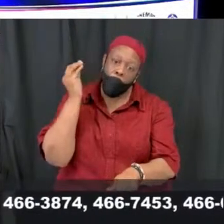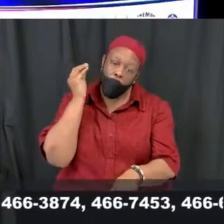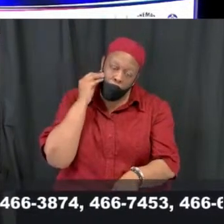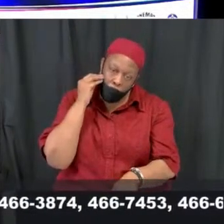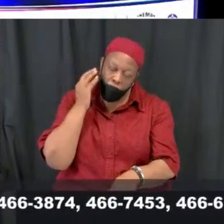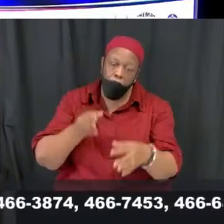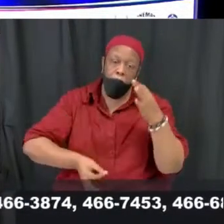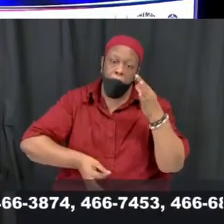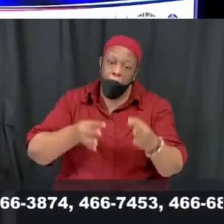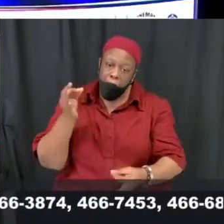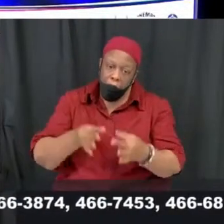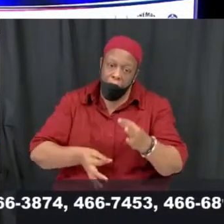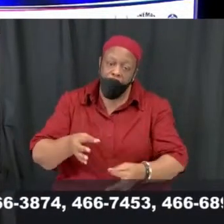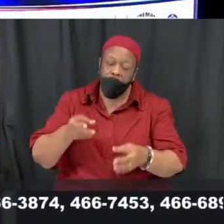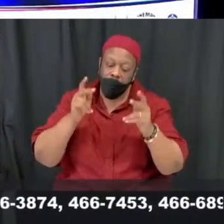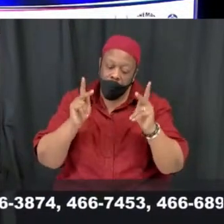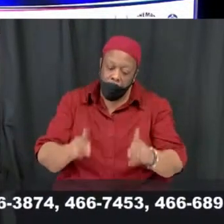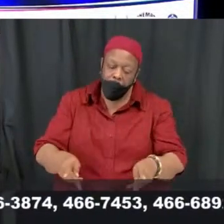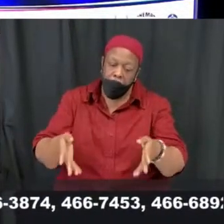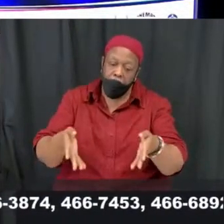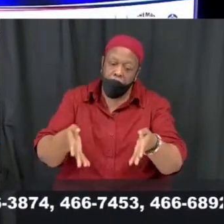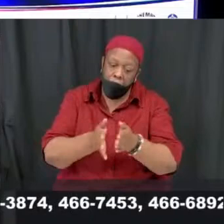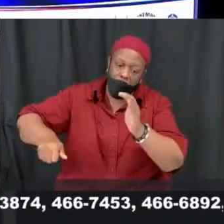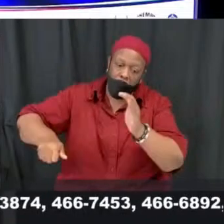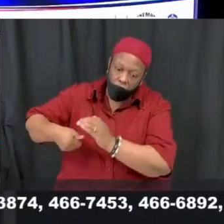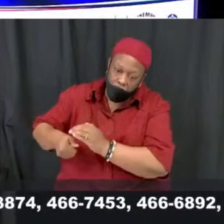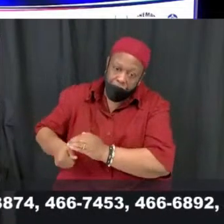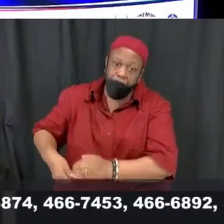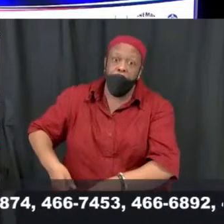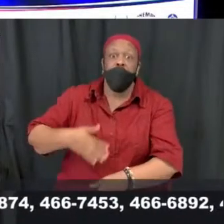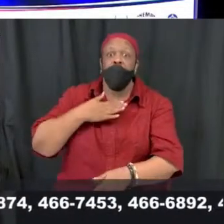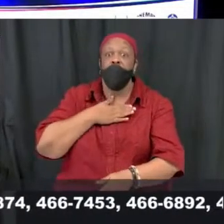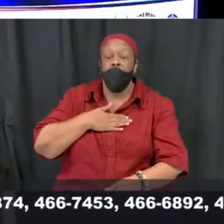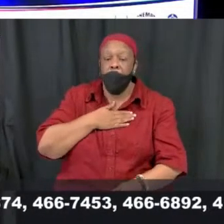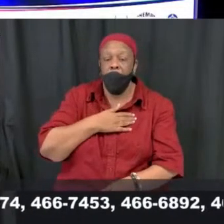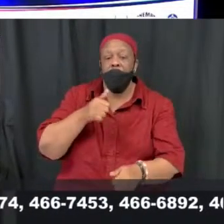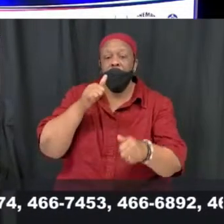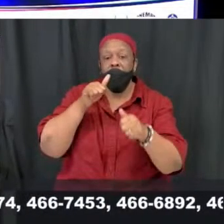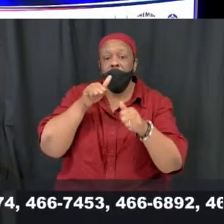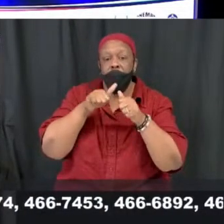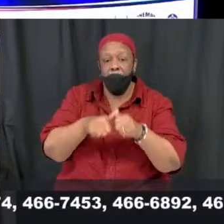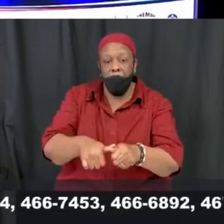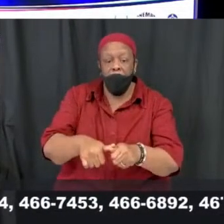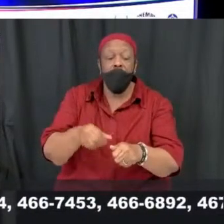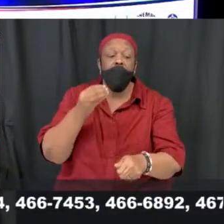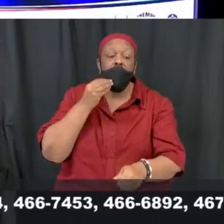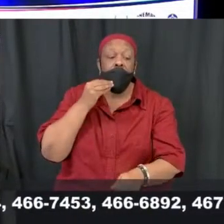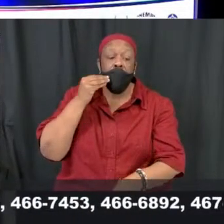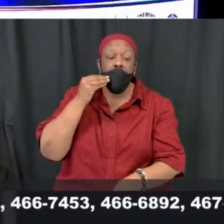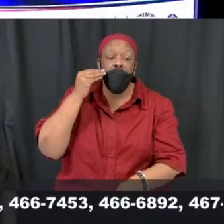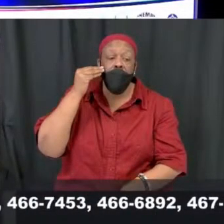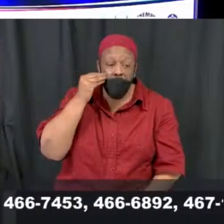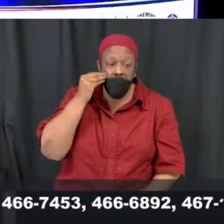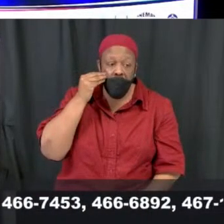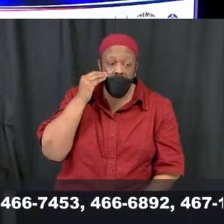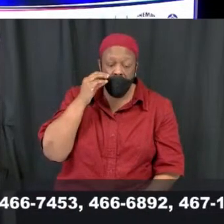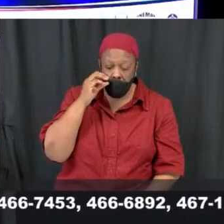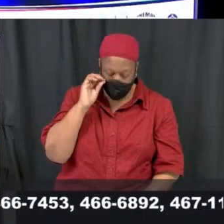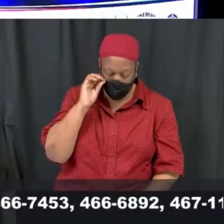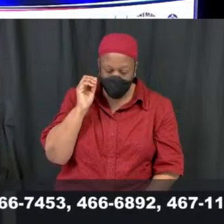home quarantine, please stay at home. However, I want to commend the